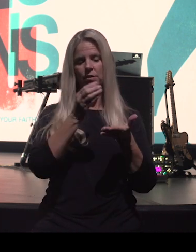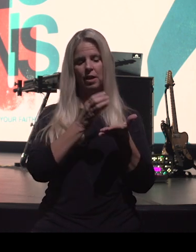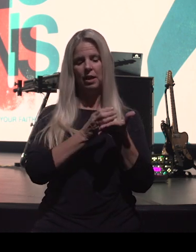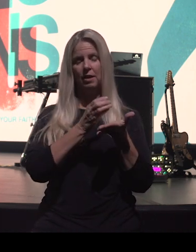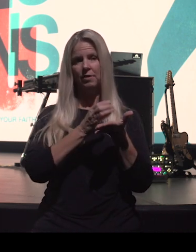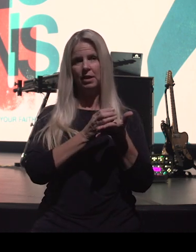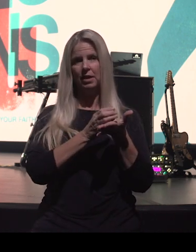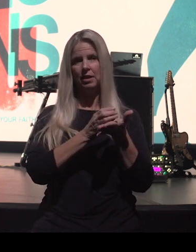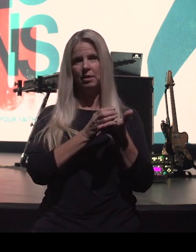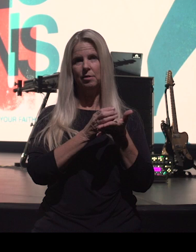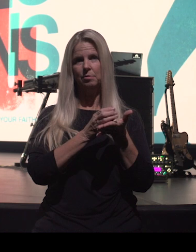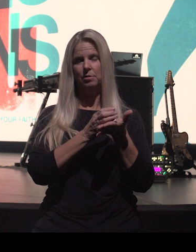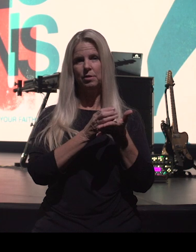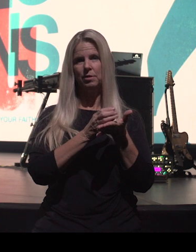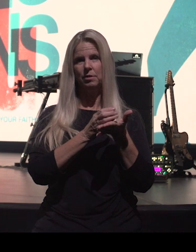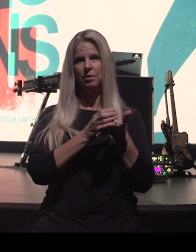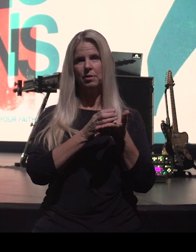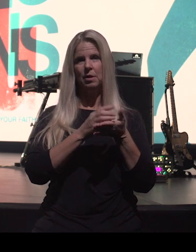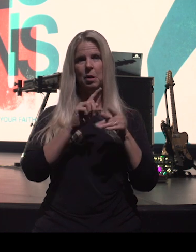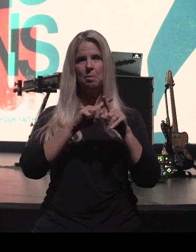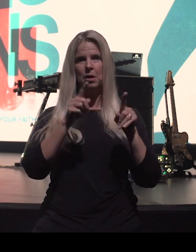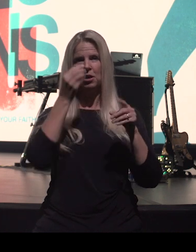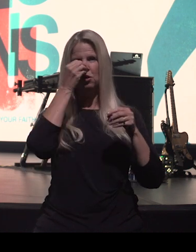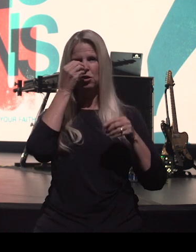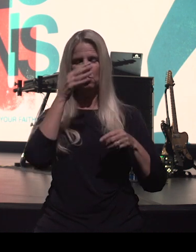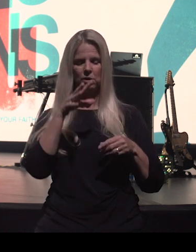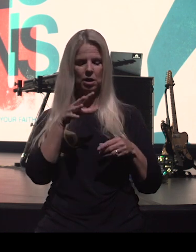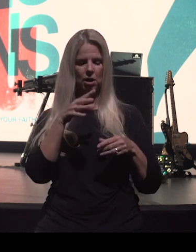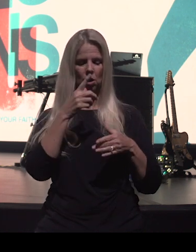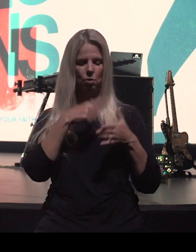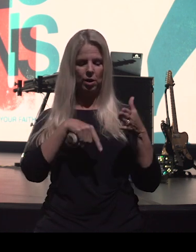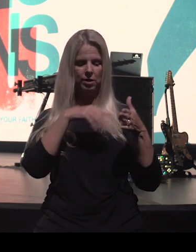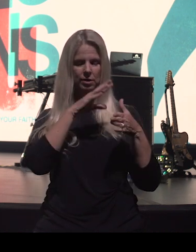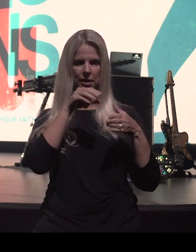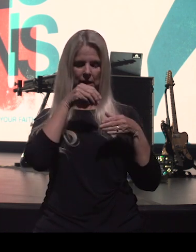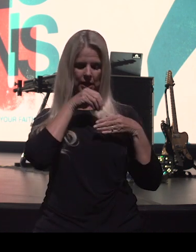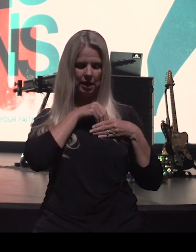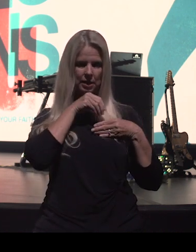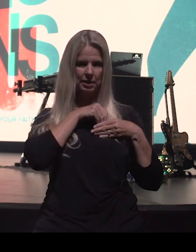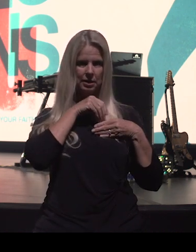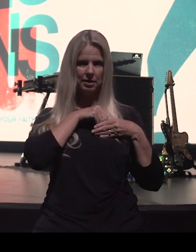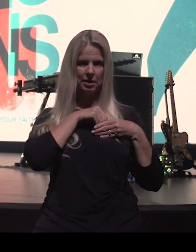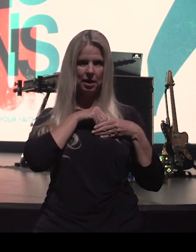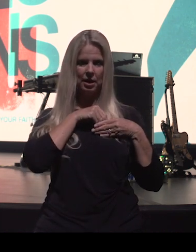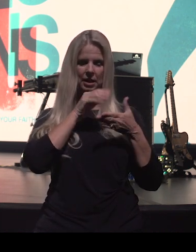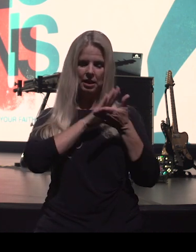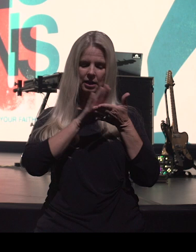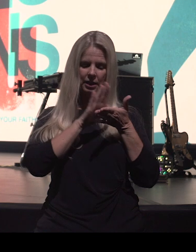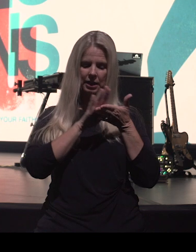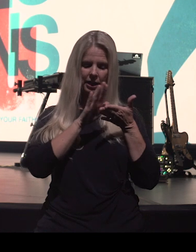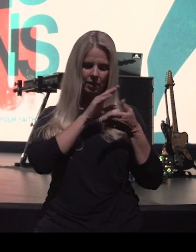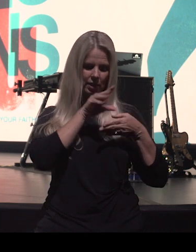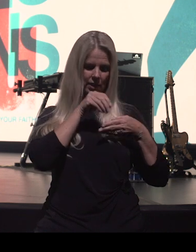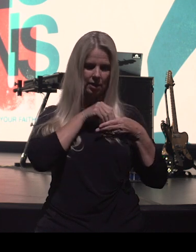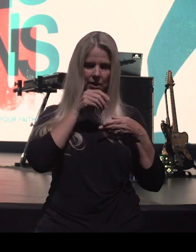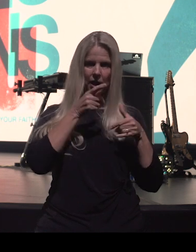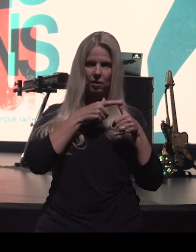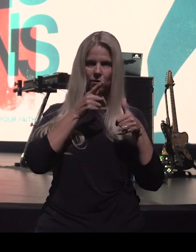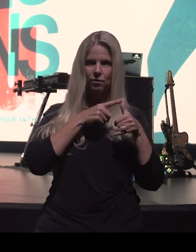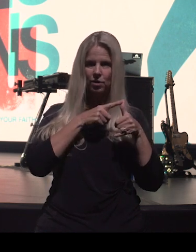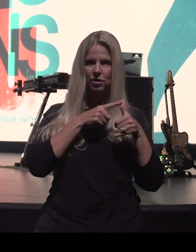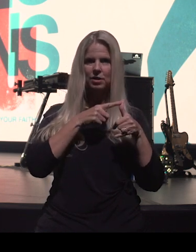So outward focused, but you don't care about the inside. He says, Jesus says, you got it mixed up. Deal with the inside. Clean the inside first, and then the